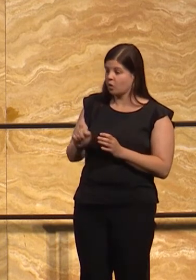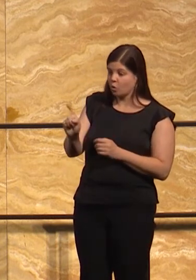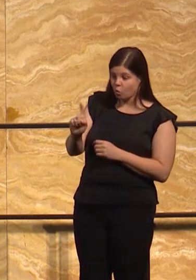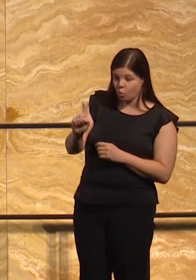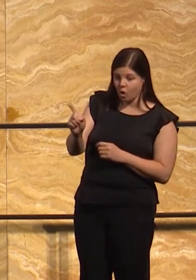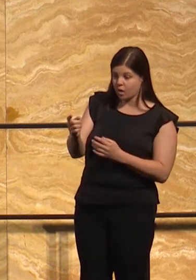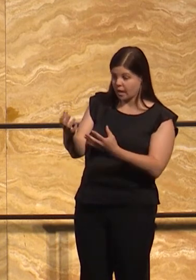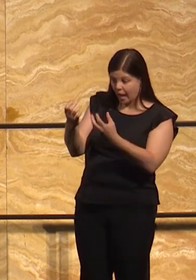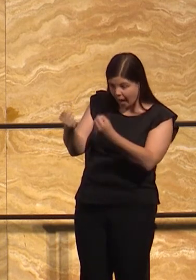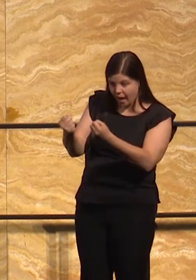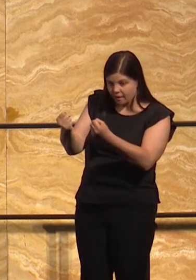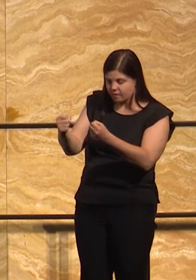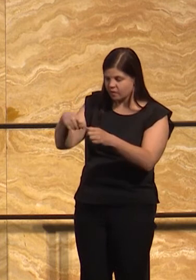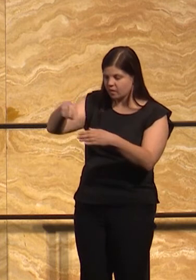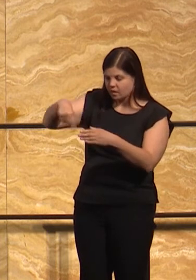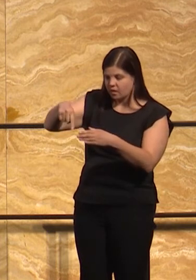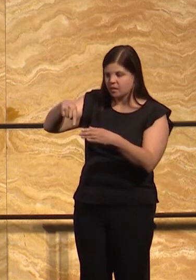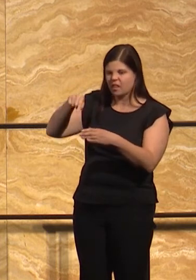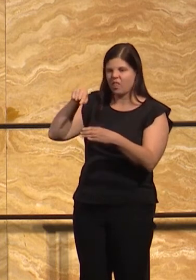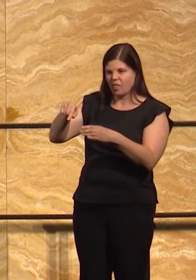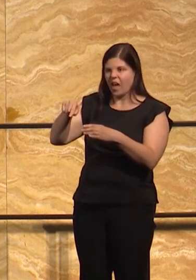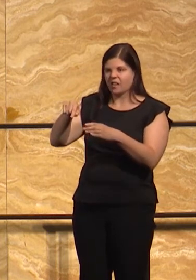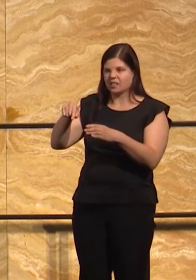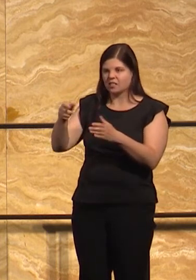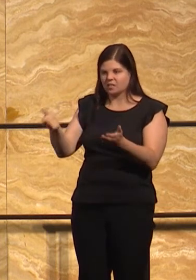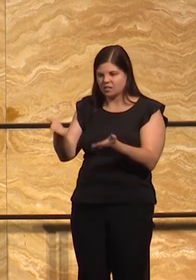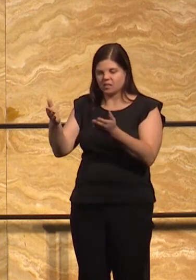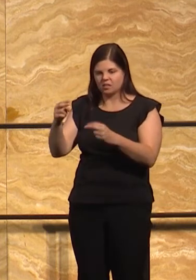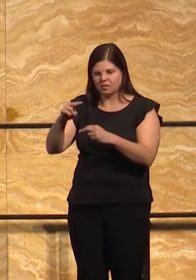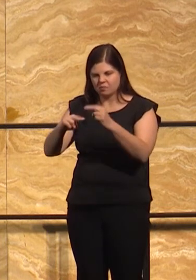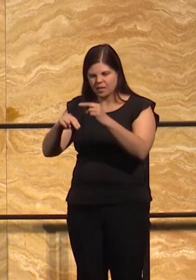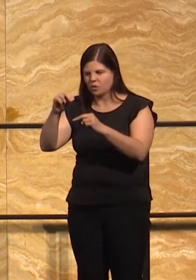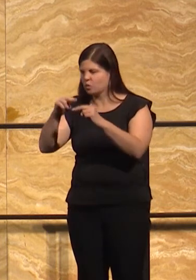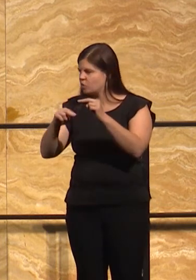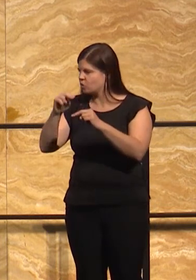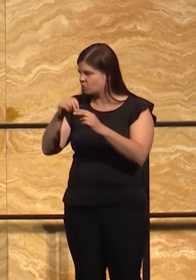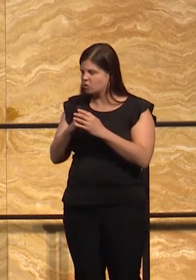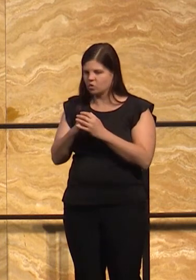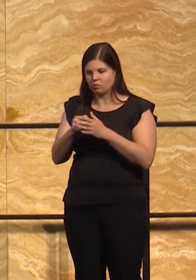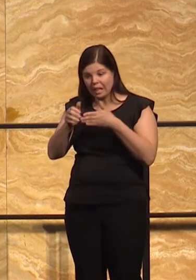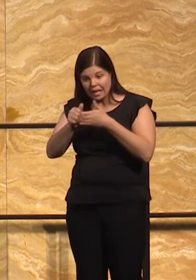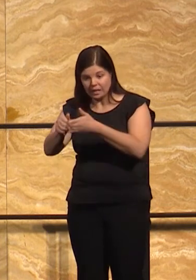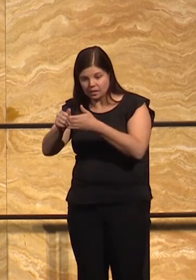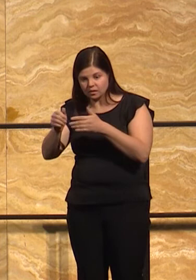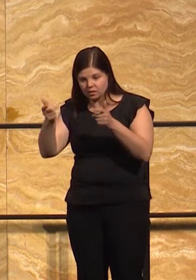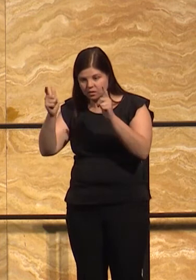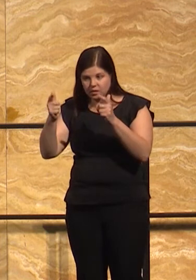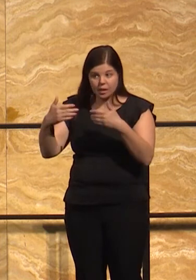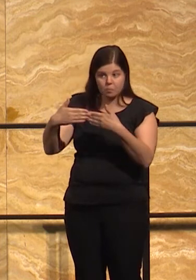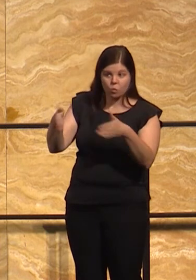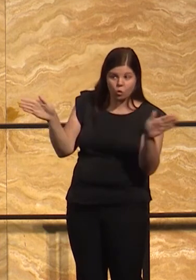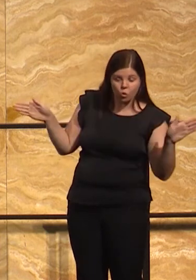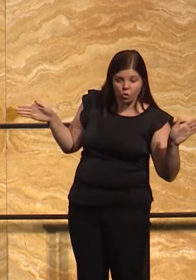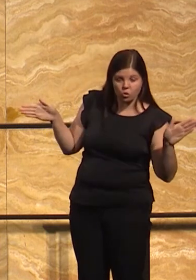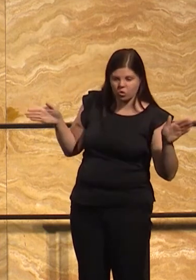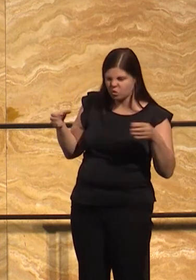we're proposing build, you know, mutually linked interests amongst the people and their leaders? And how broad is that? If